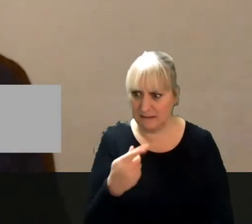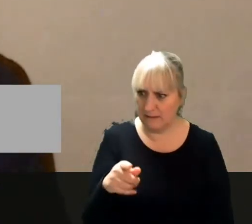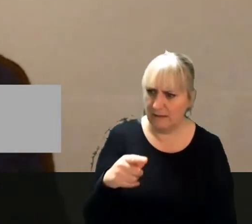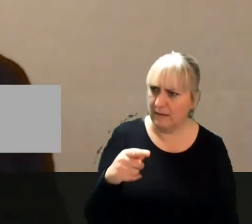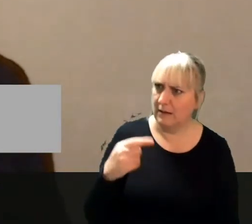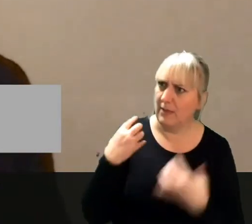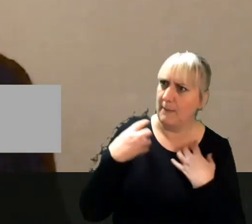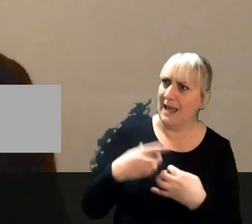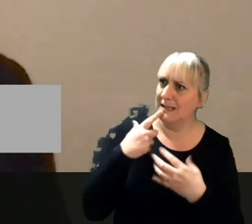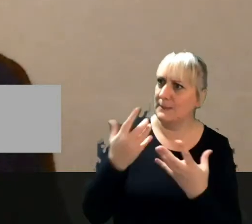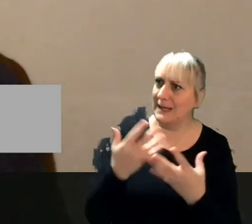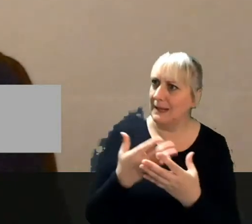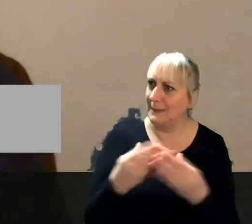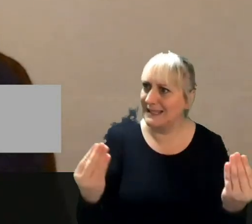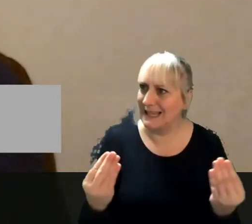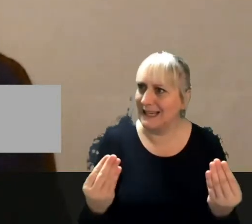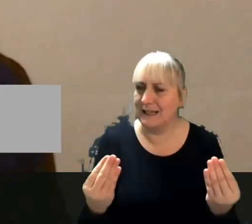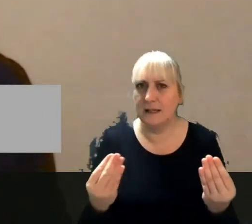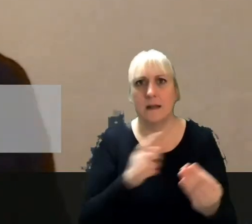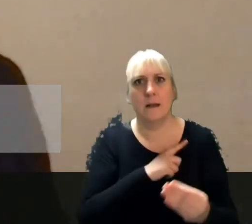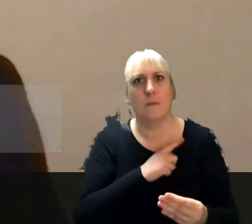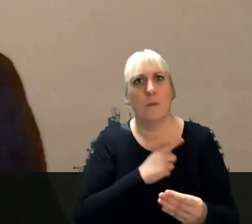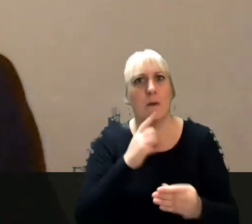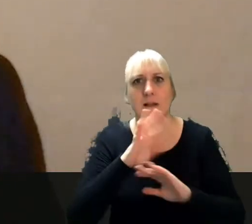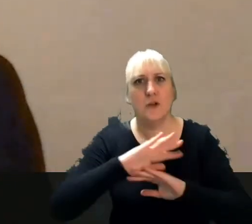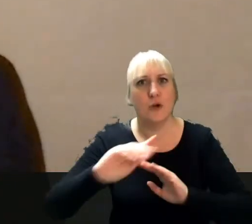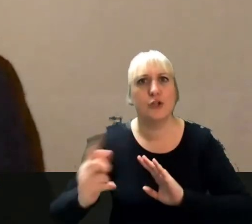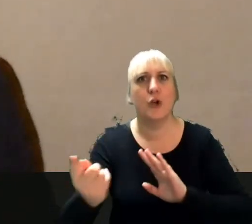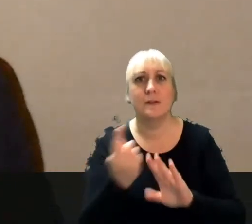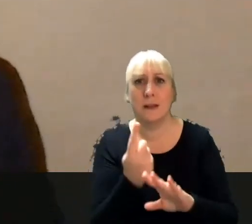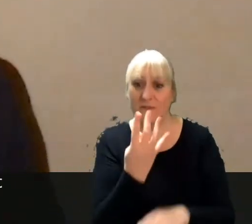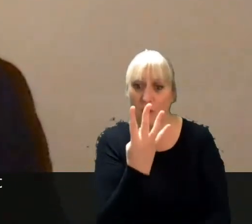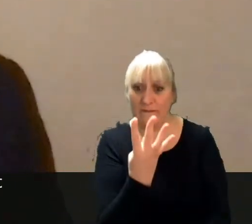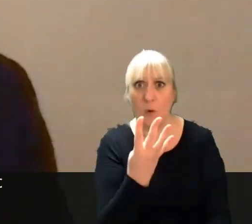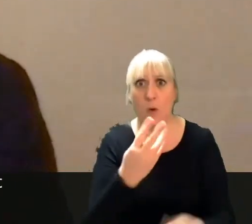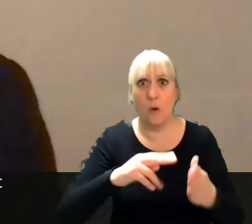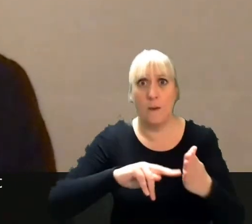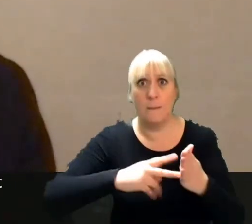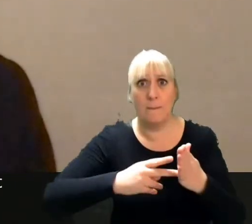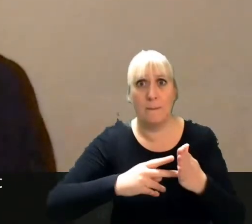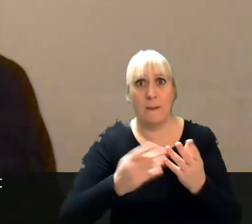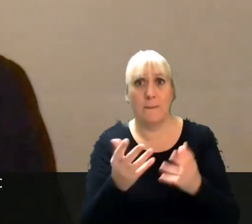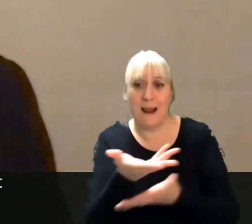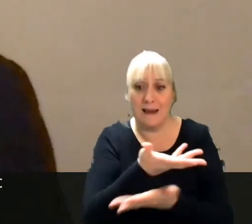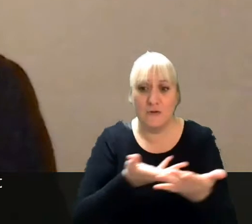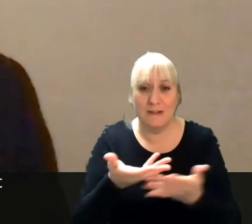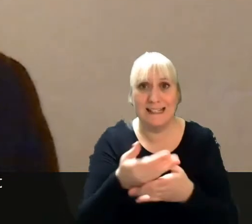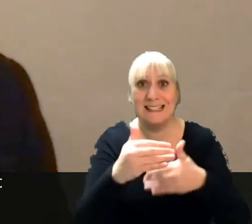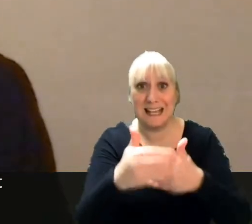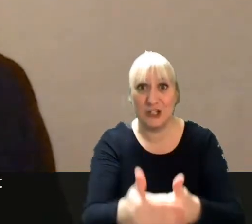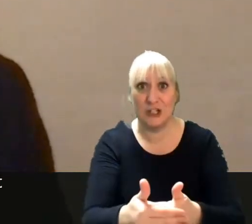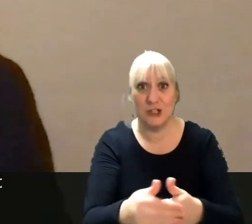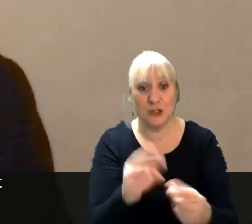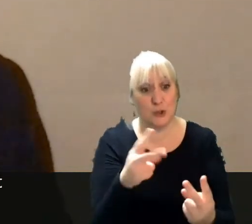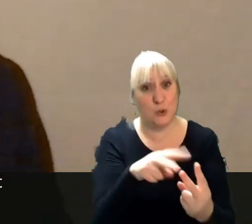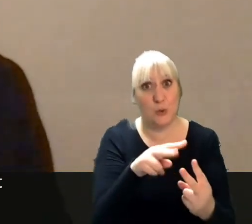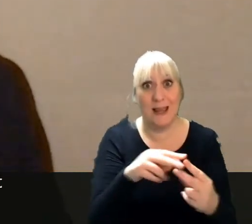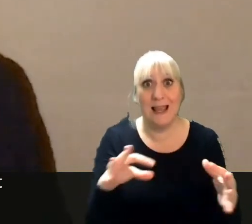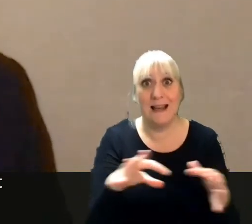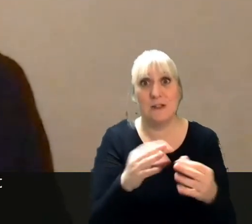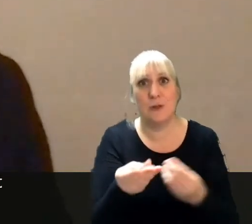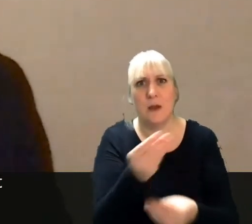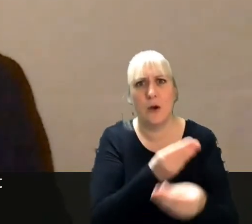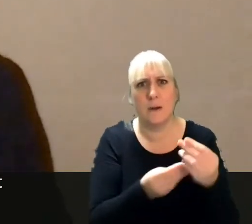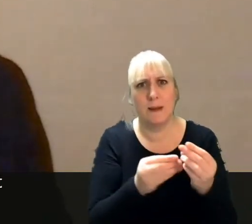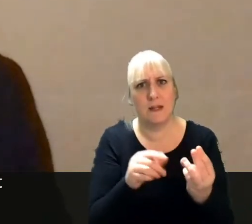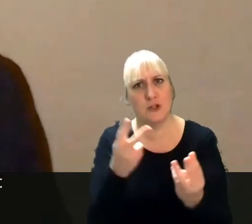to 4 plenary sessions, 2 on the economy and 2 on COVID. The only thing he does well is ask the